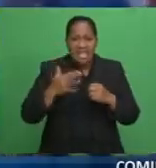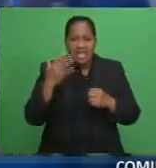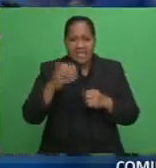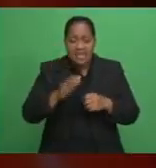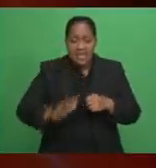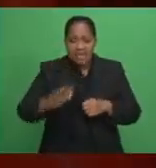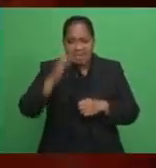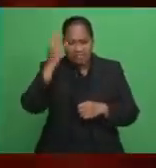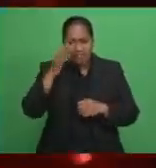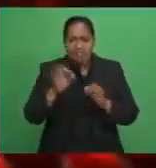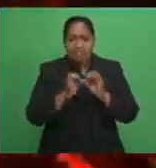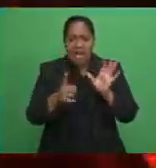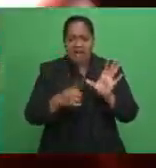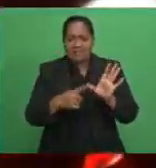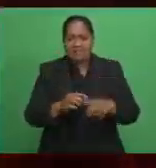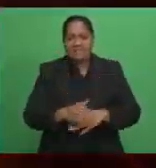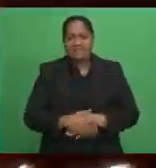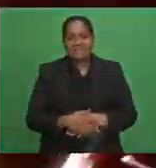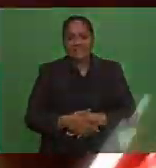break.